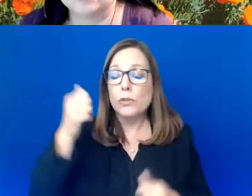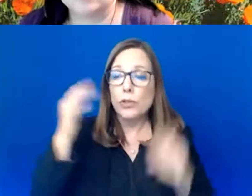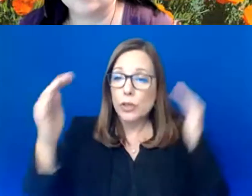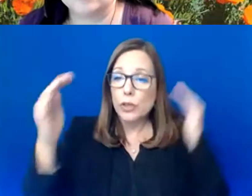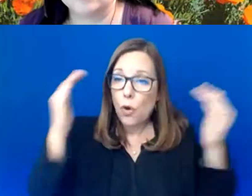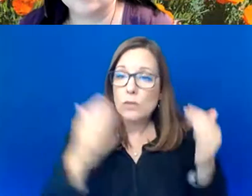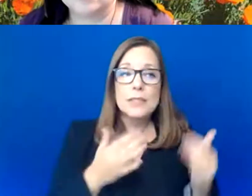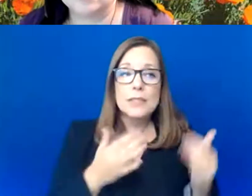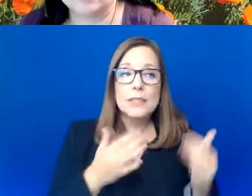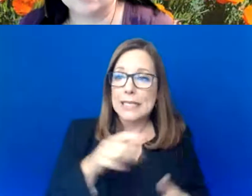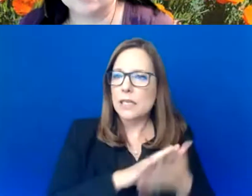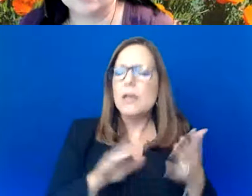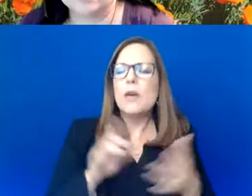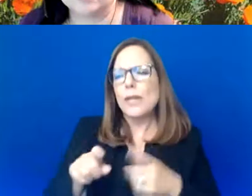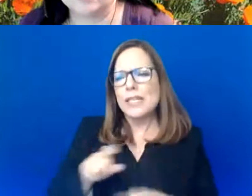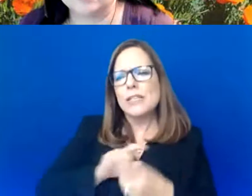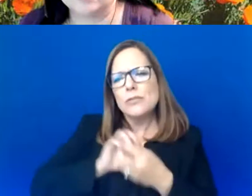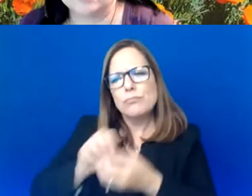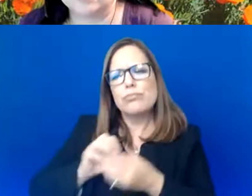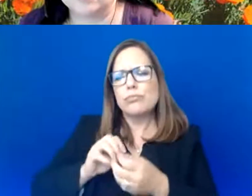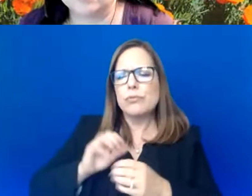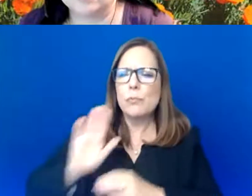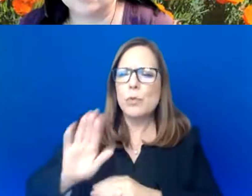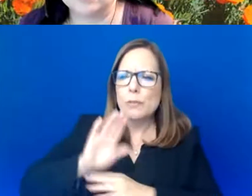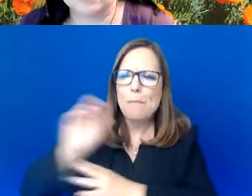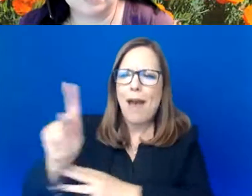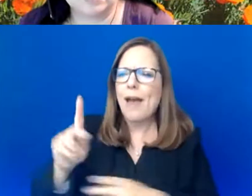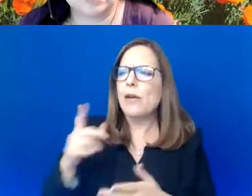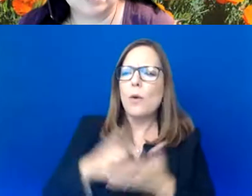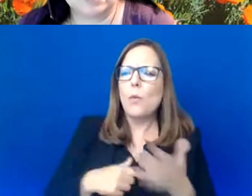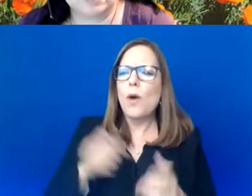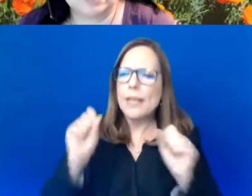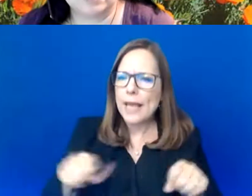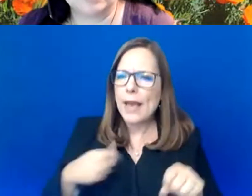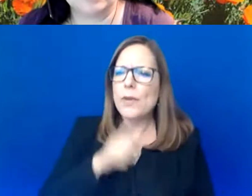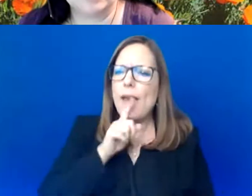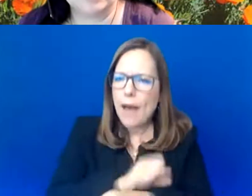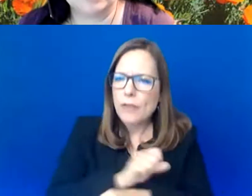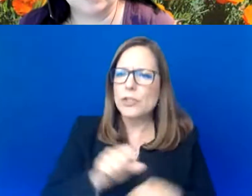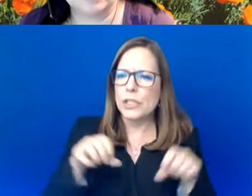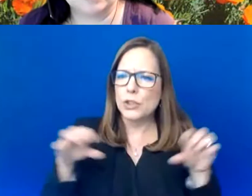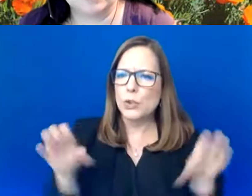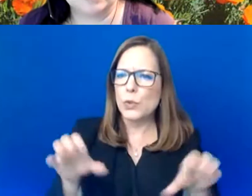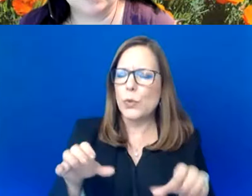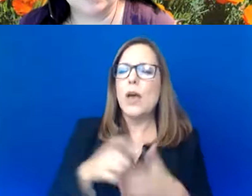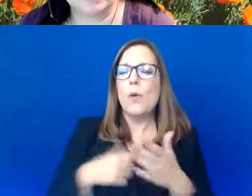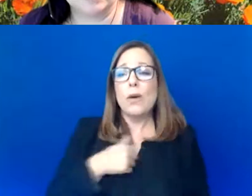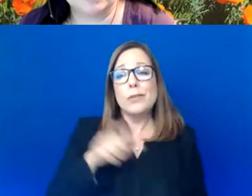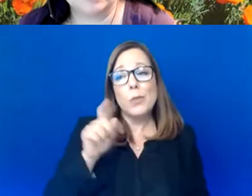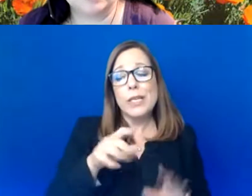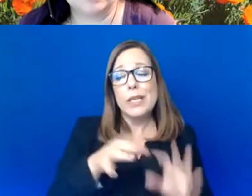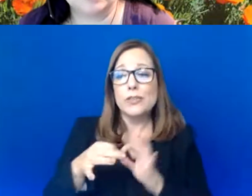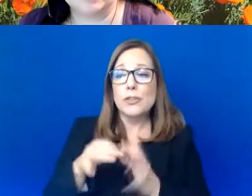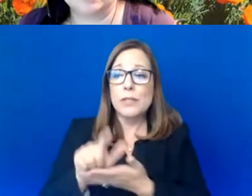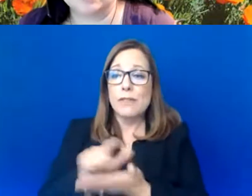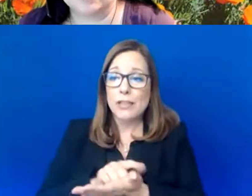about what is it that we can do and what is it where we need legislation to inform our ability to work as partners